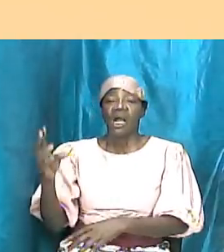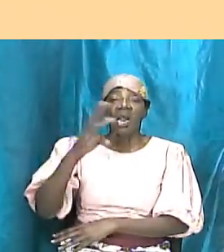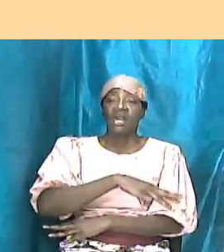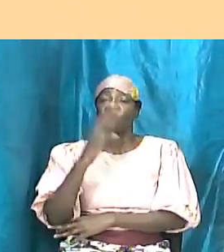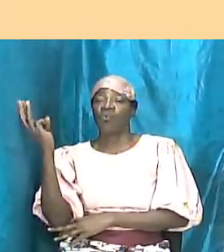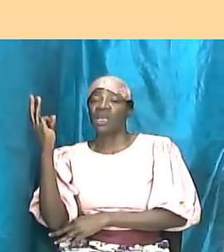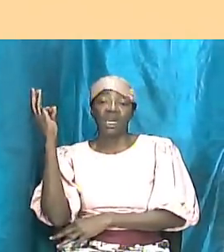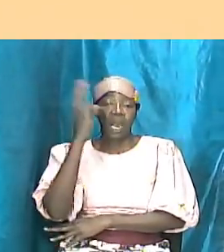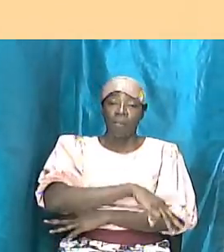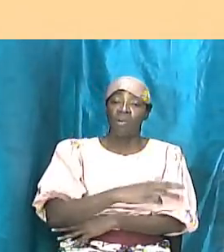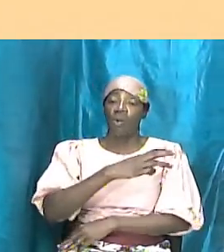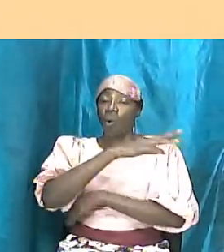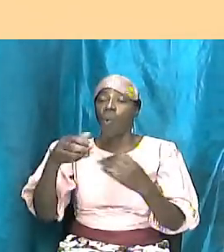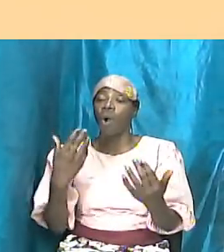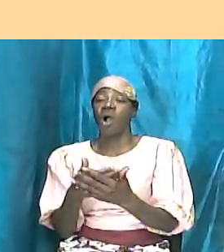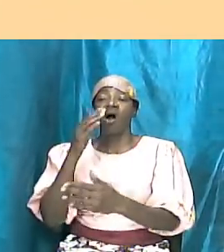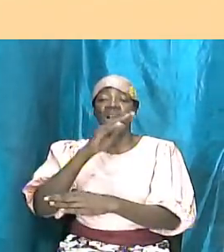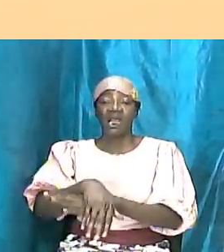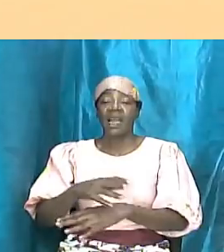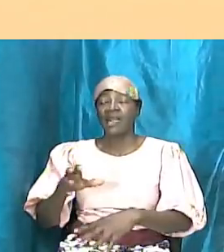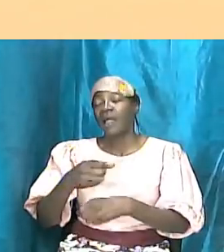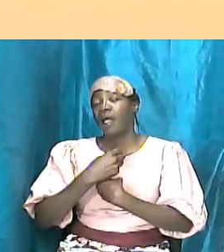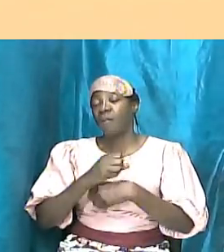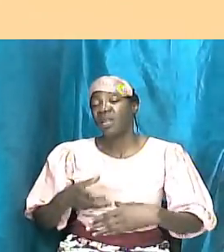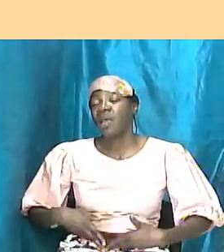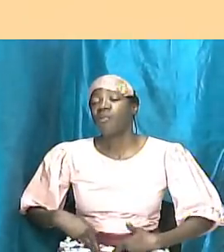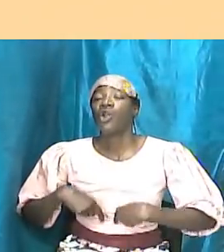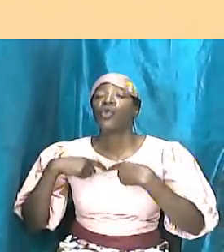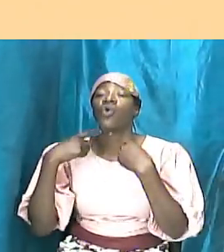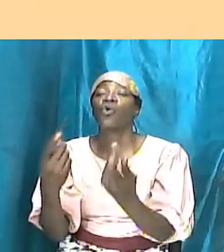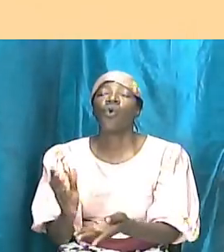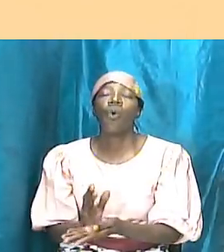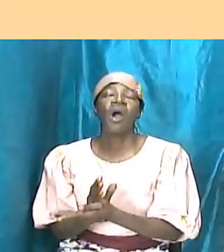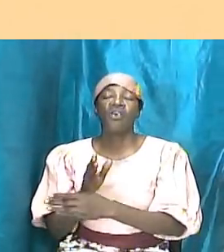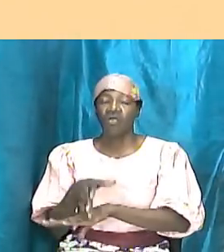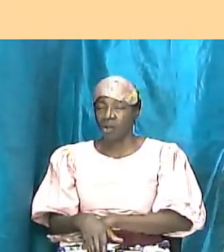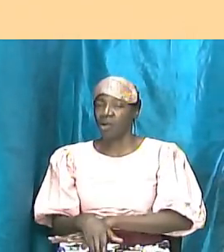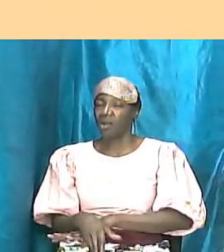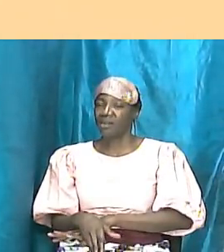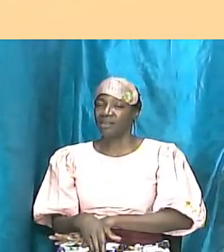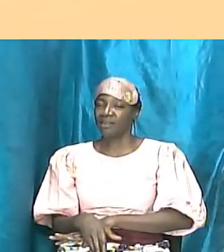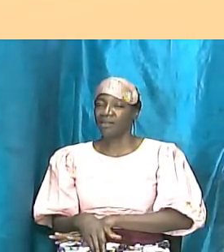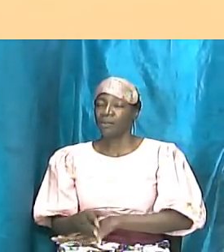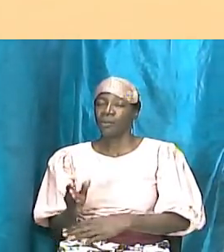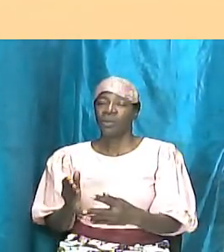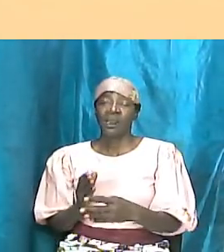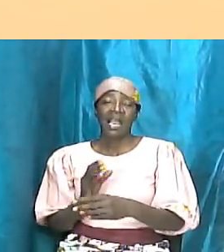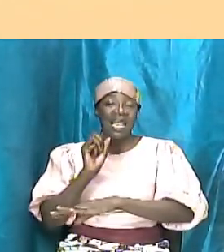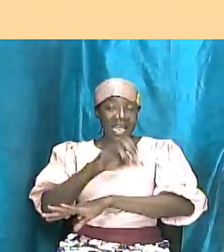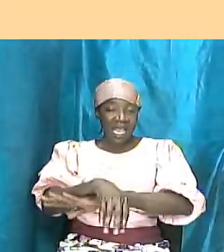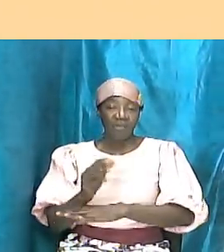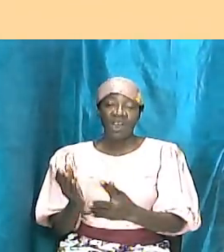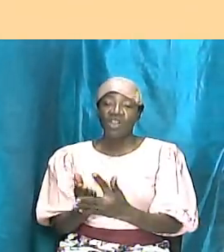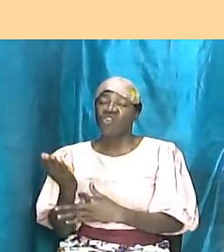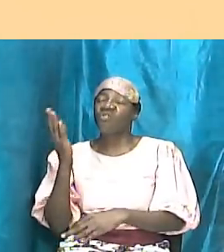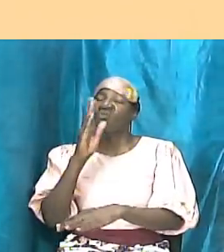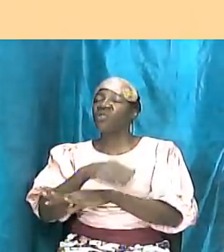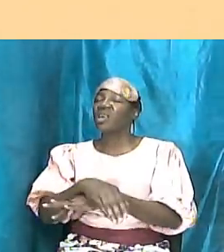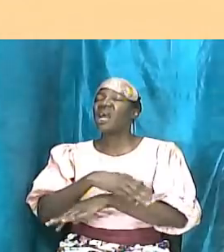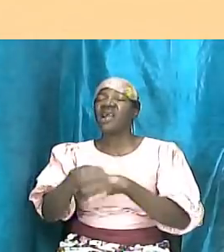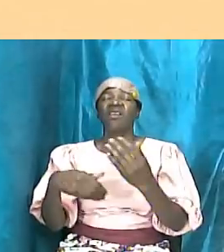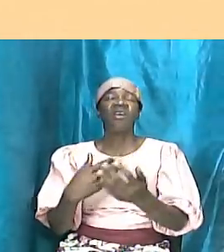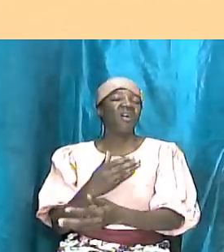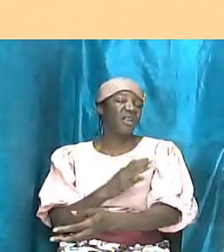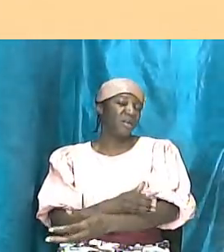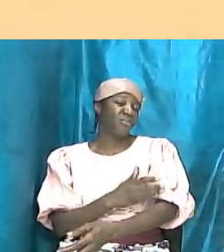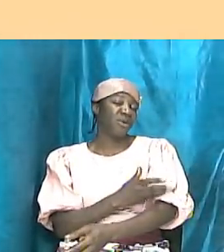to allow them to go across. So it was evening throughout the night, and all the process of redemption